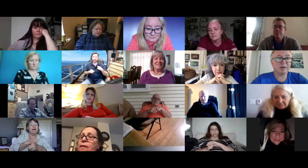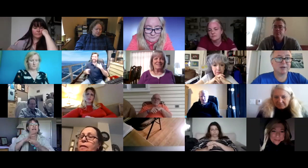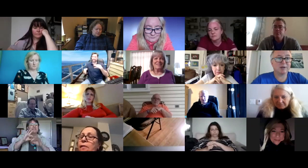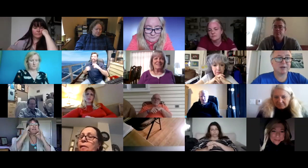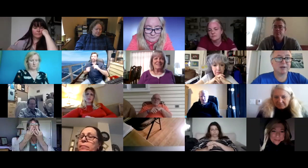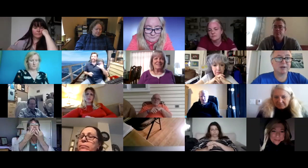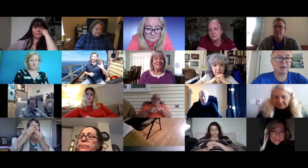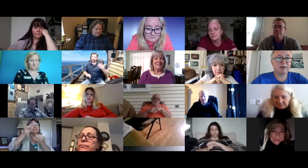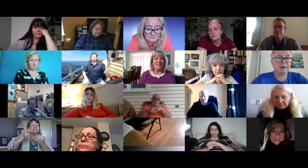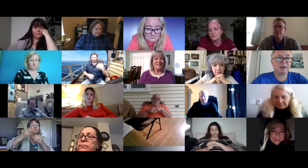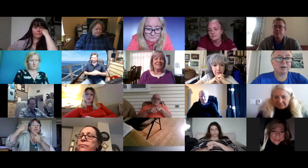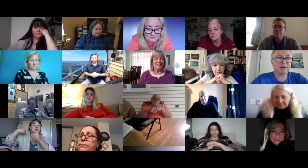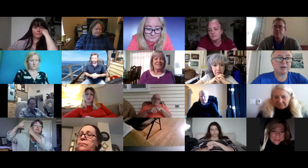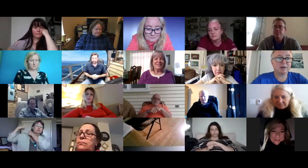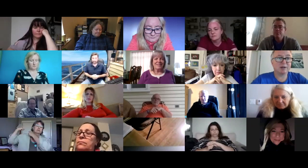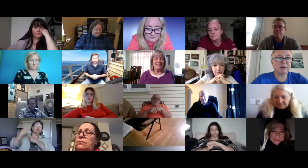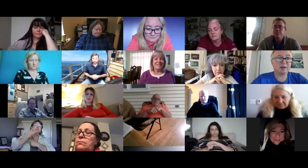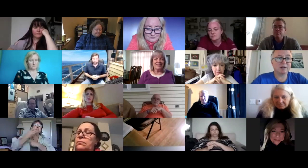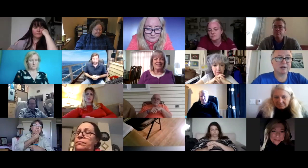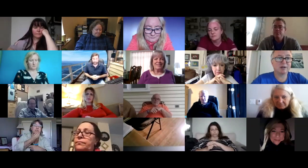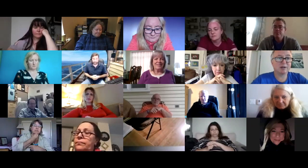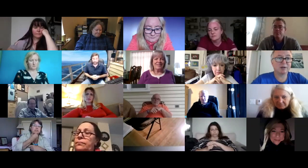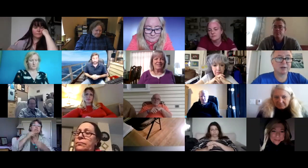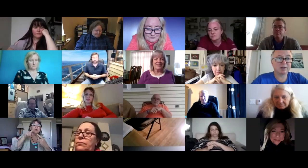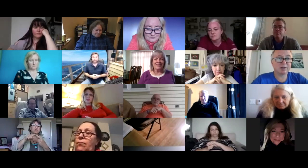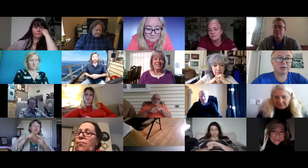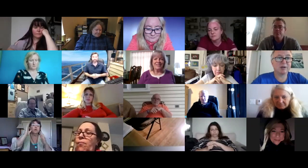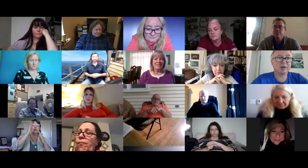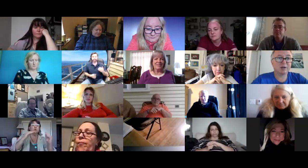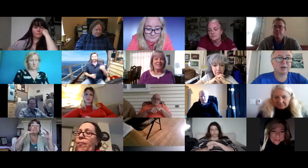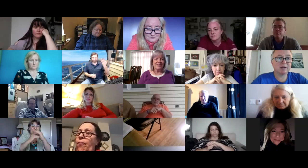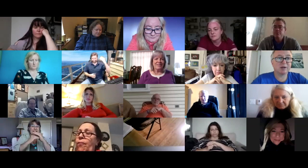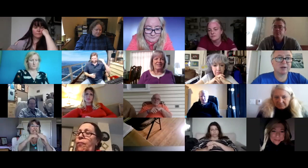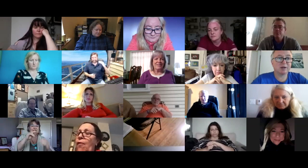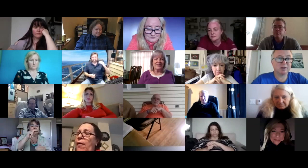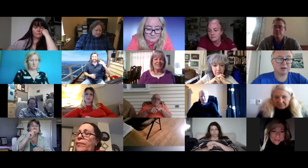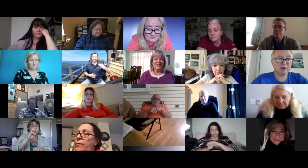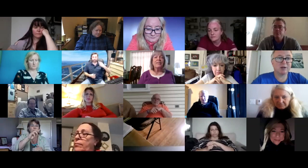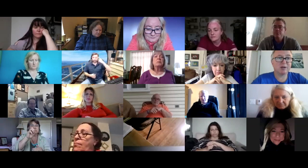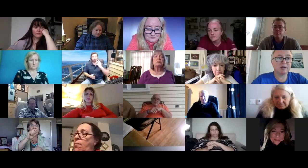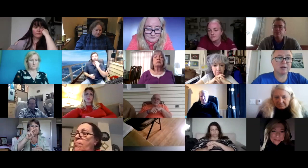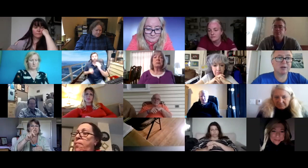my family history. Jewish to New Zealand,